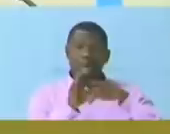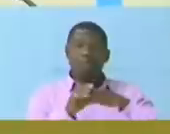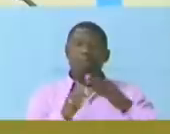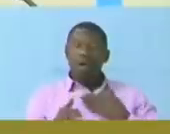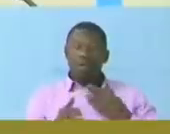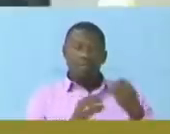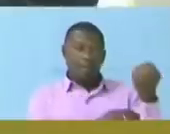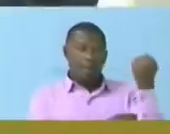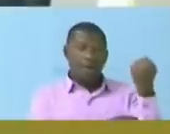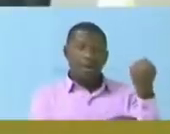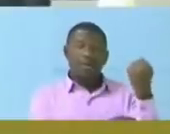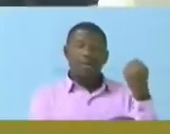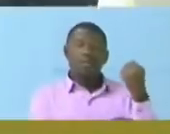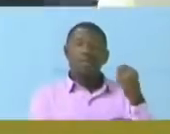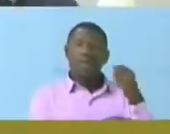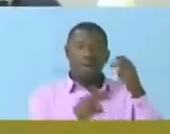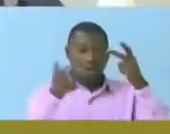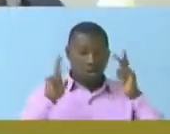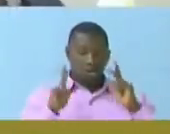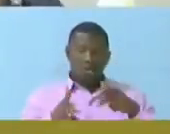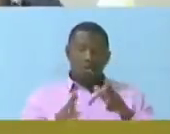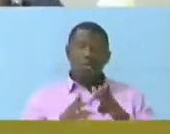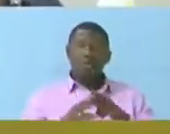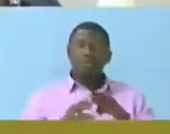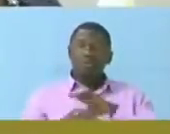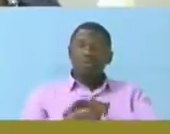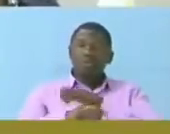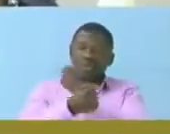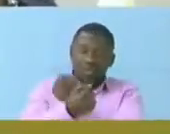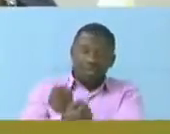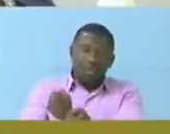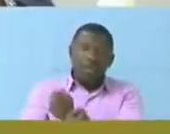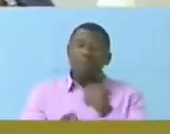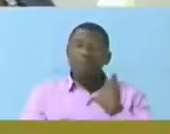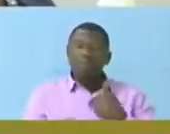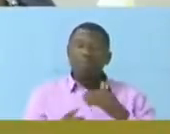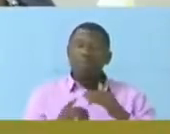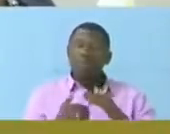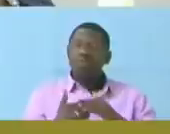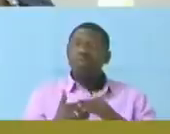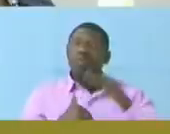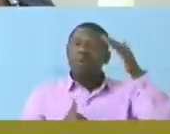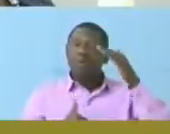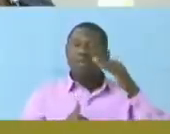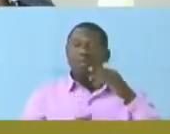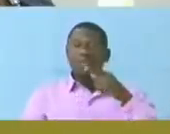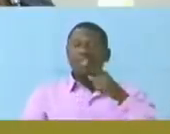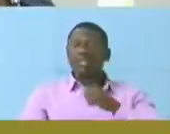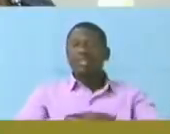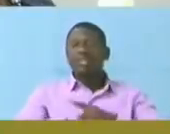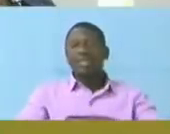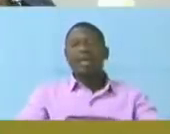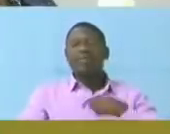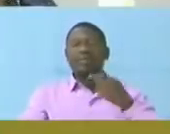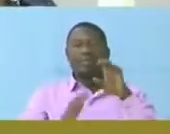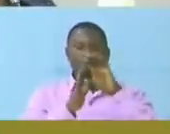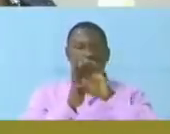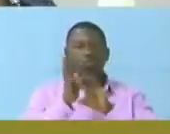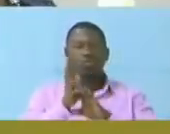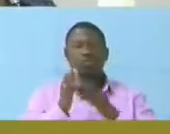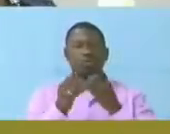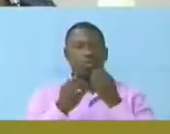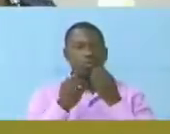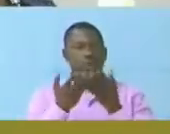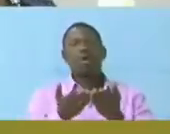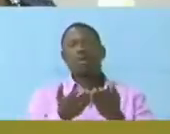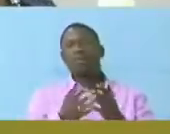to detain people beyond the statutorily allowed limit. No, hani kabi ni ajuwe na lua koto. Nenu bendo kora na lua kiti